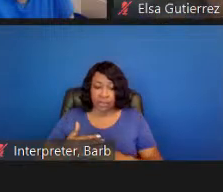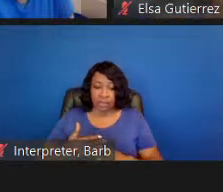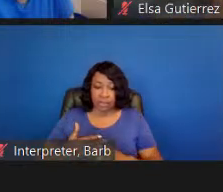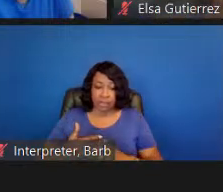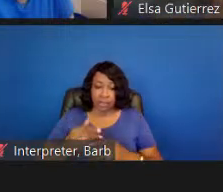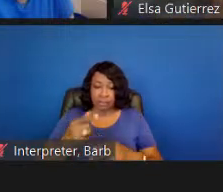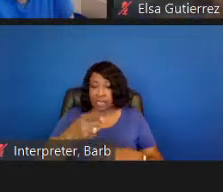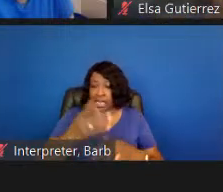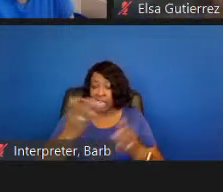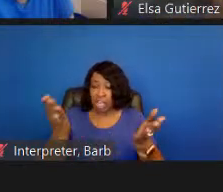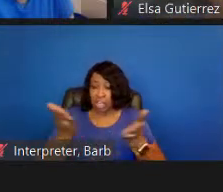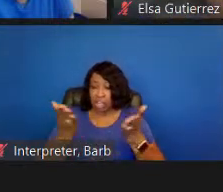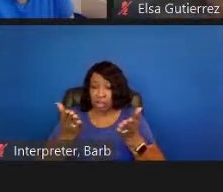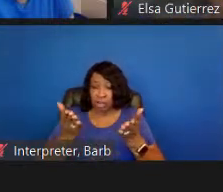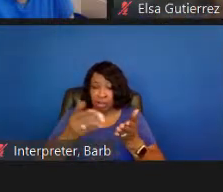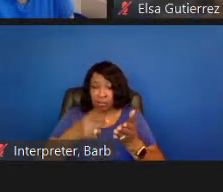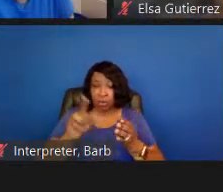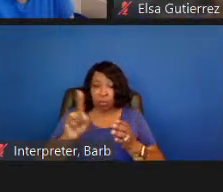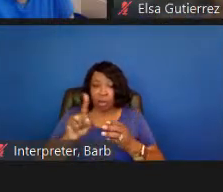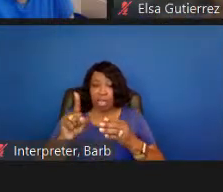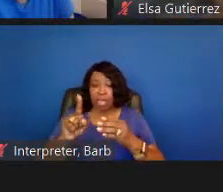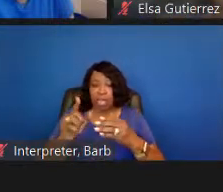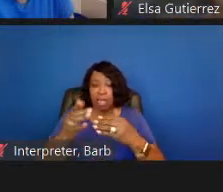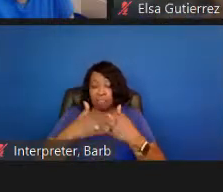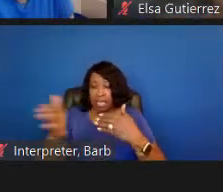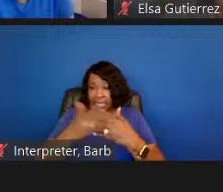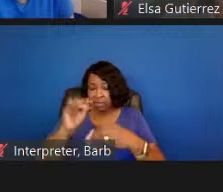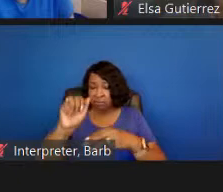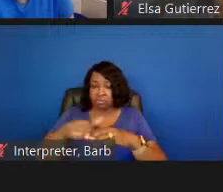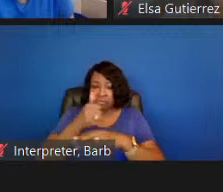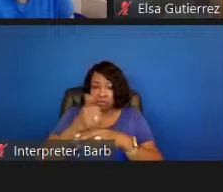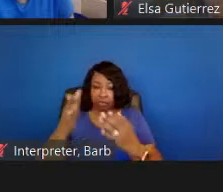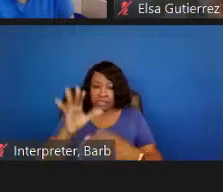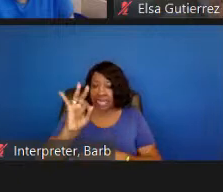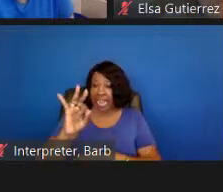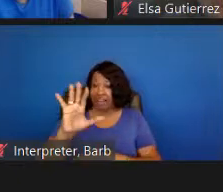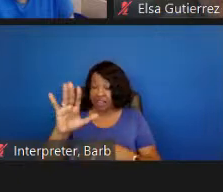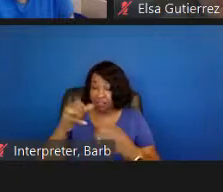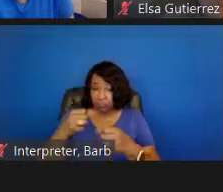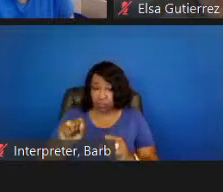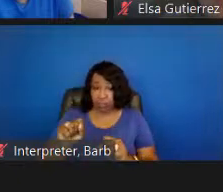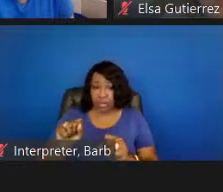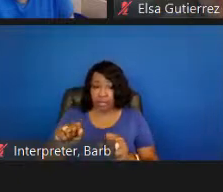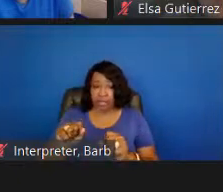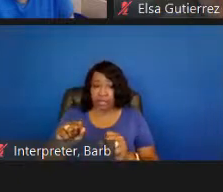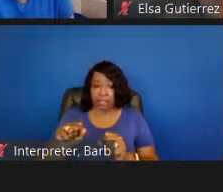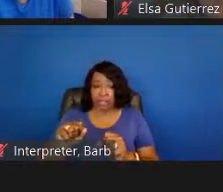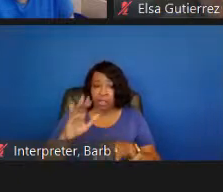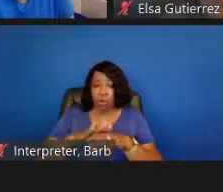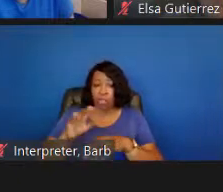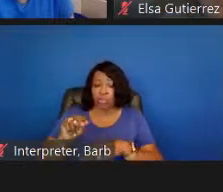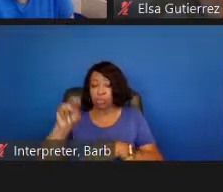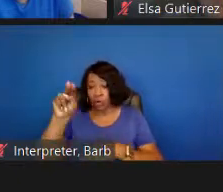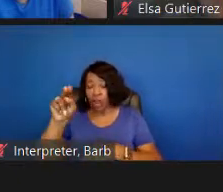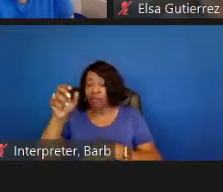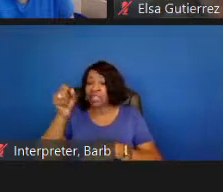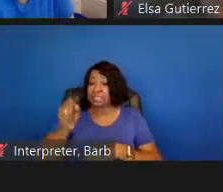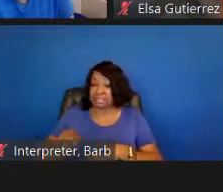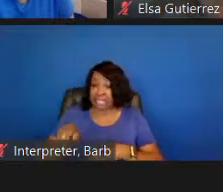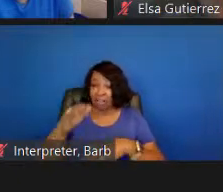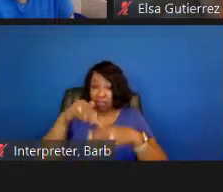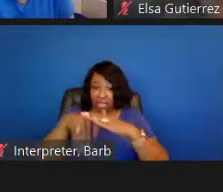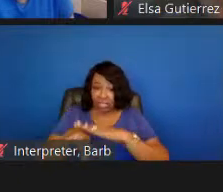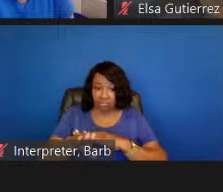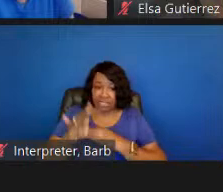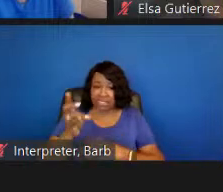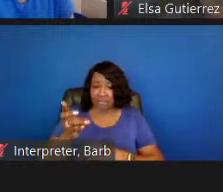So here where the gates are already installed is 95th Street on the north and south entrances,